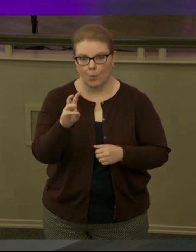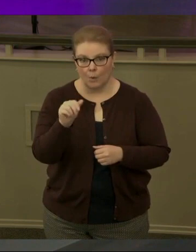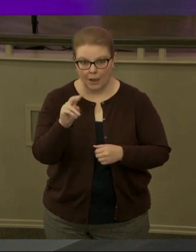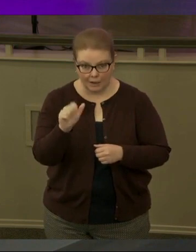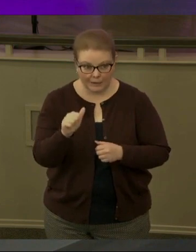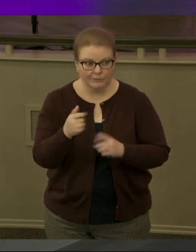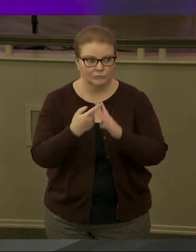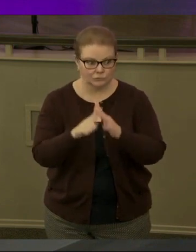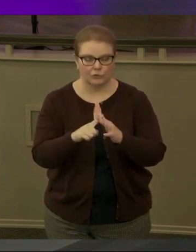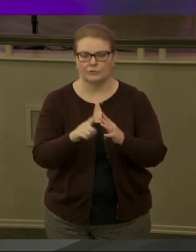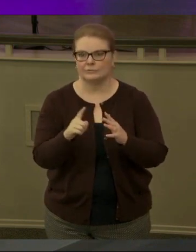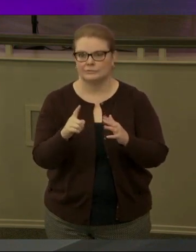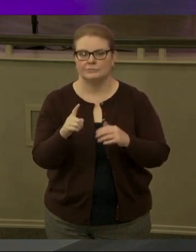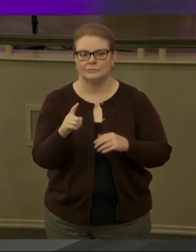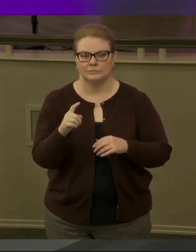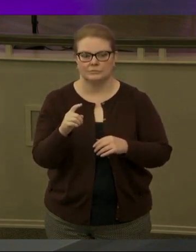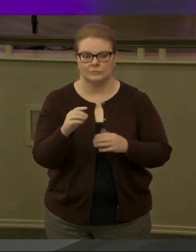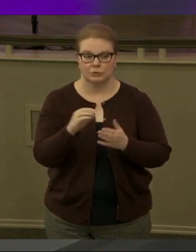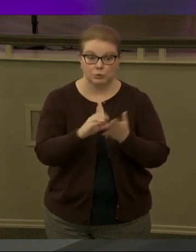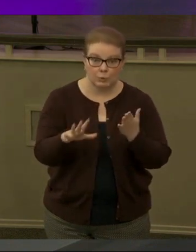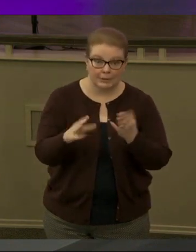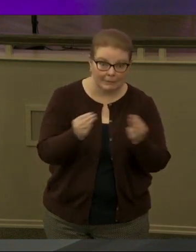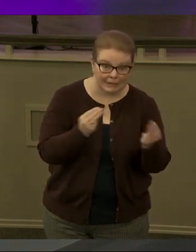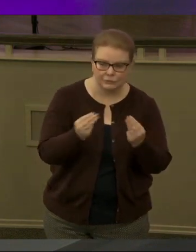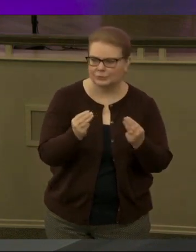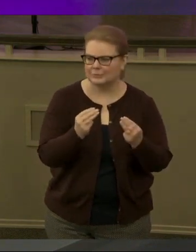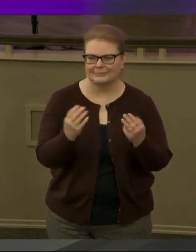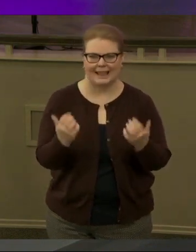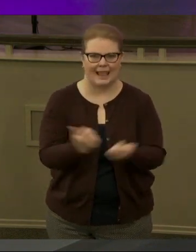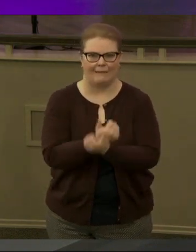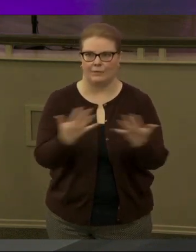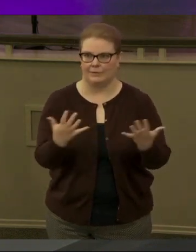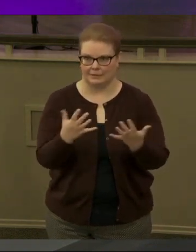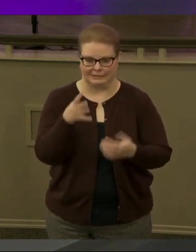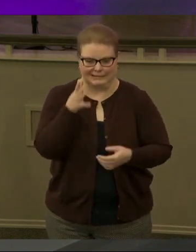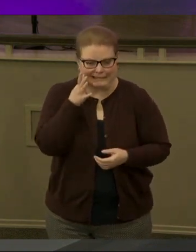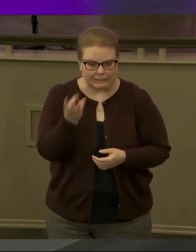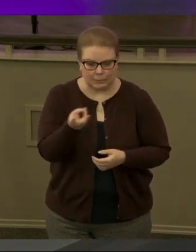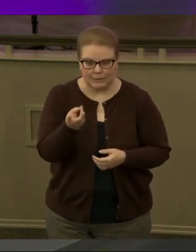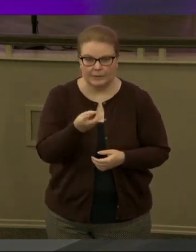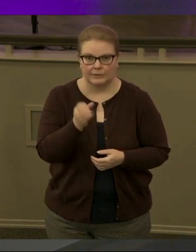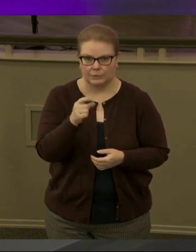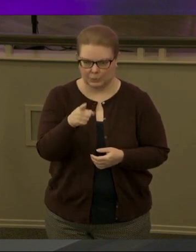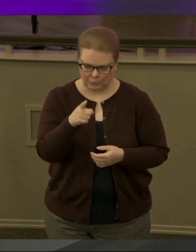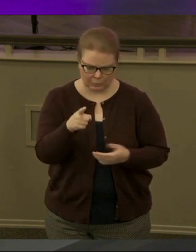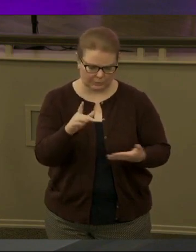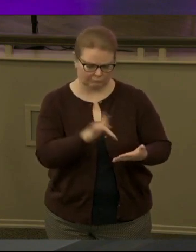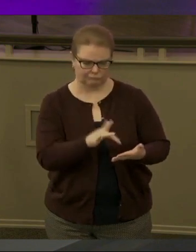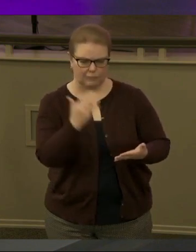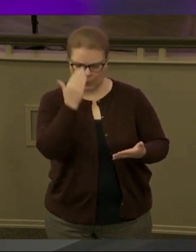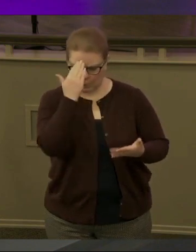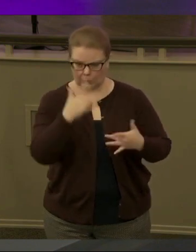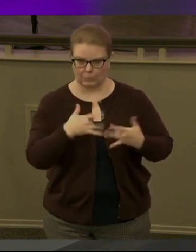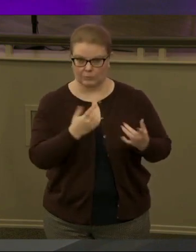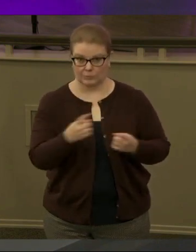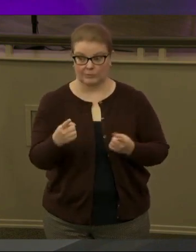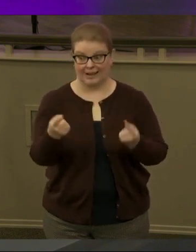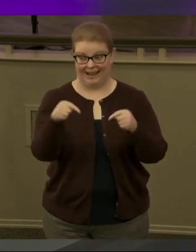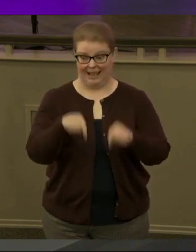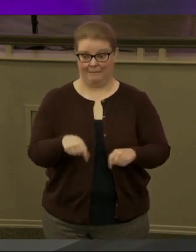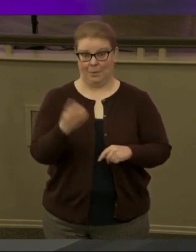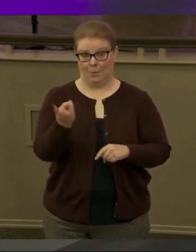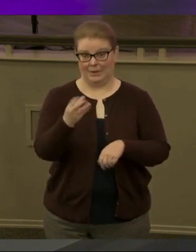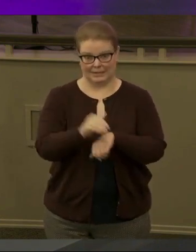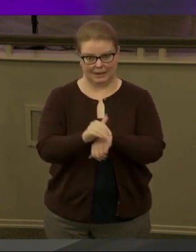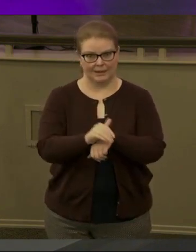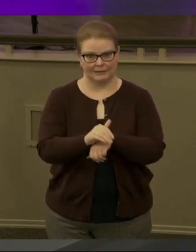Awana starts, and student ministry kicks off. So you guys get connected. Be here on Wednesday night. Those are